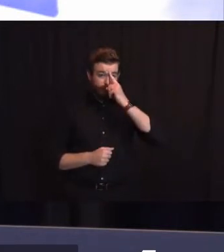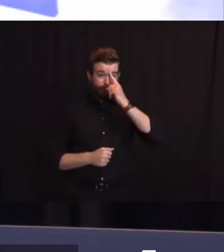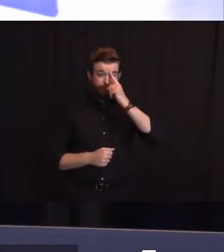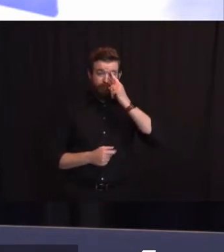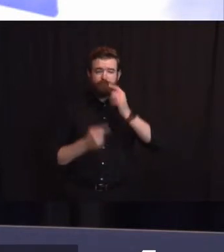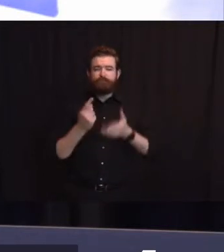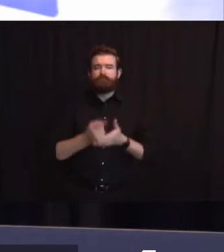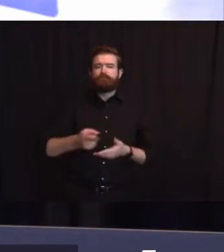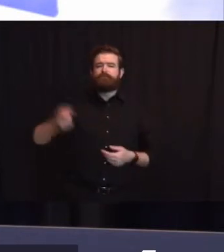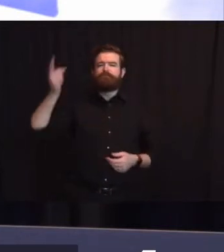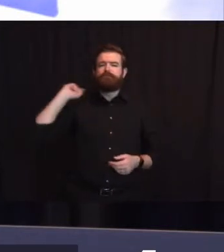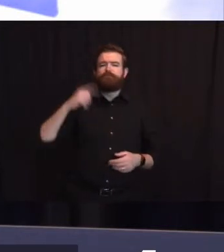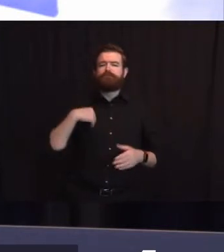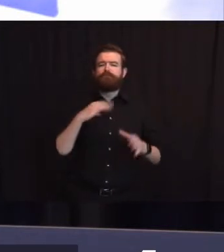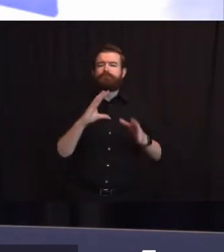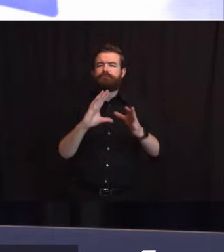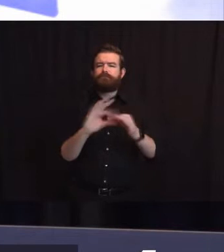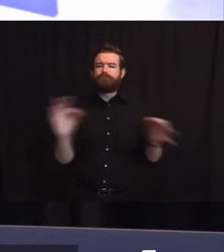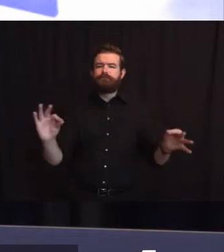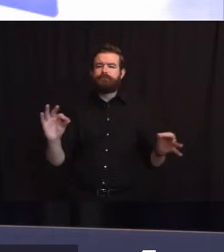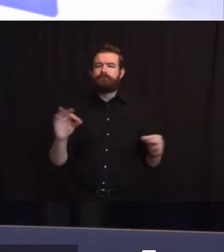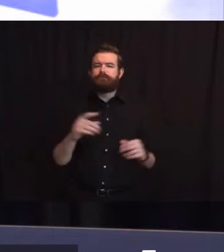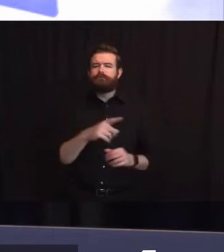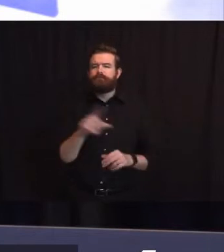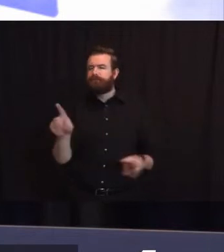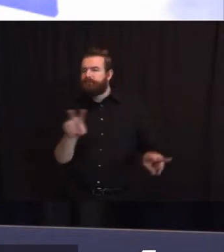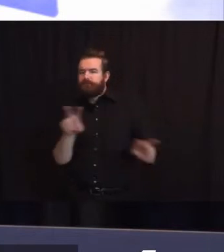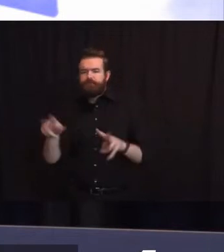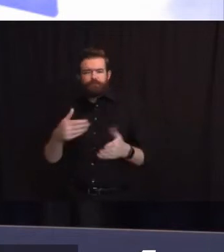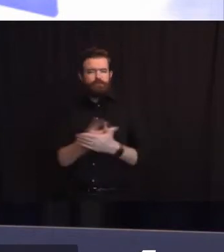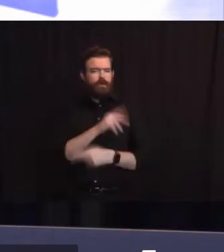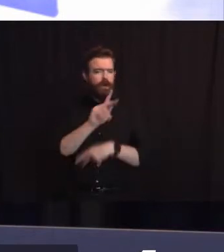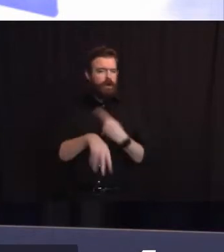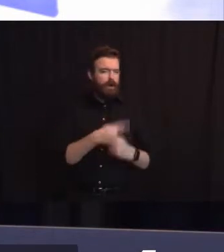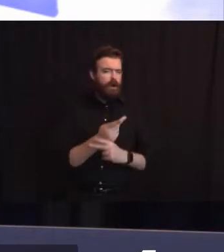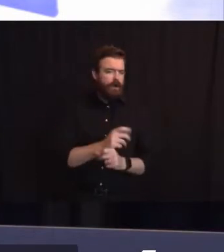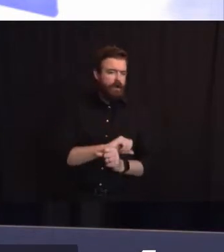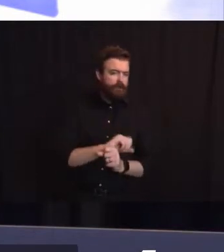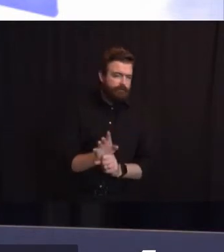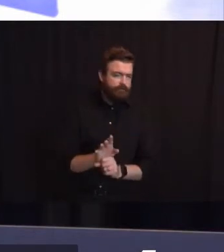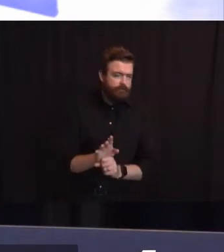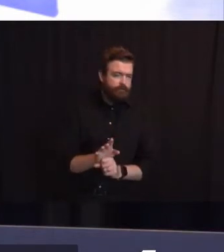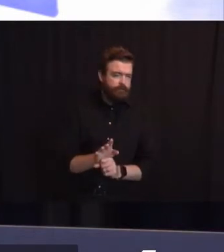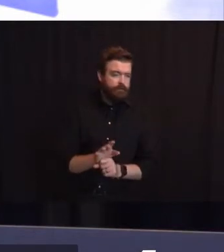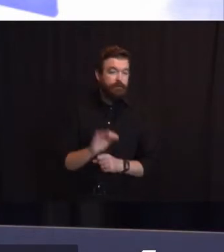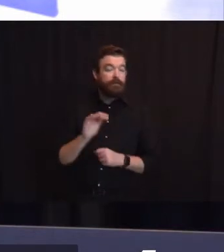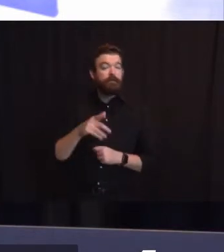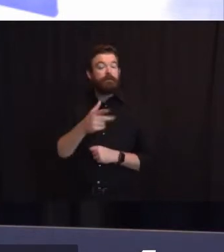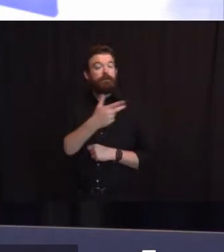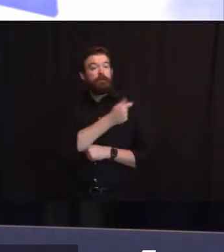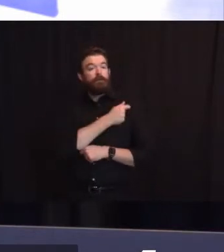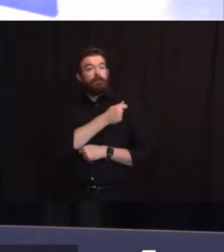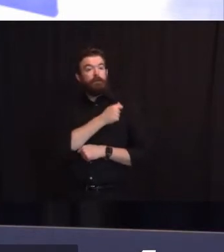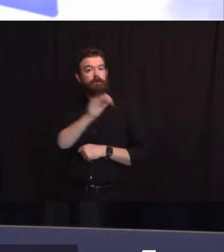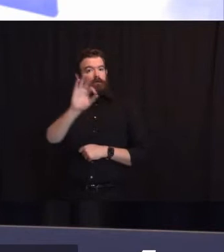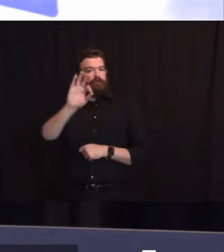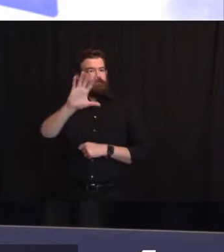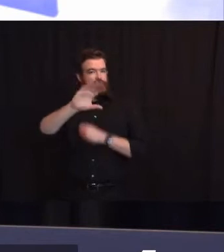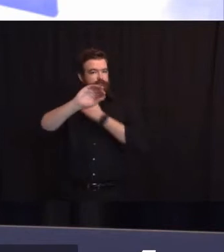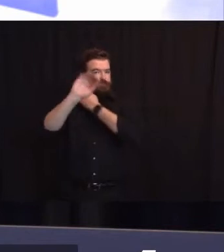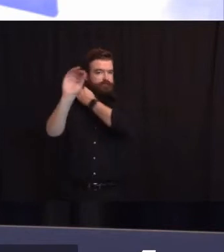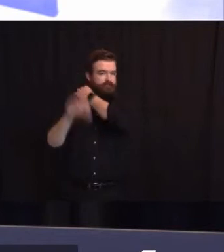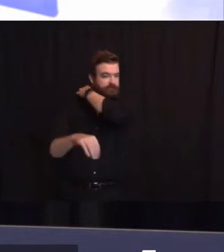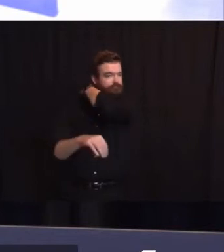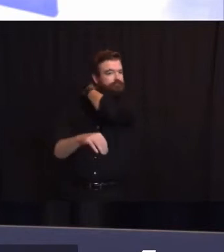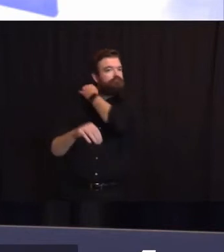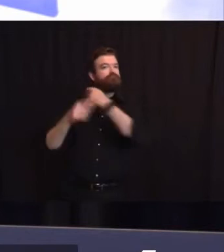vigilant because of the variants, I said the vaccine is 95% effective. That does not mean that you have a